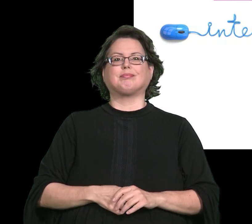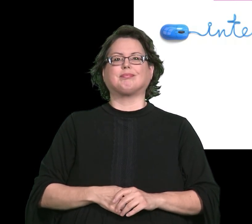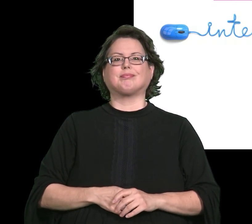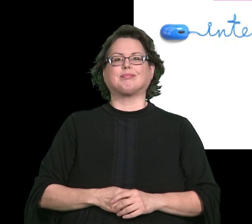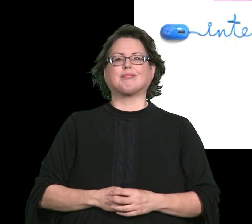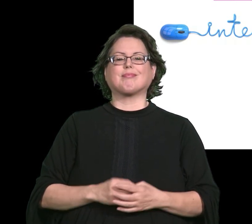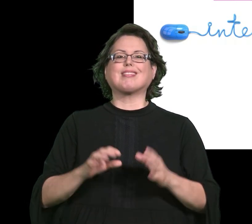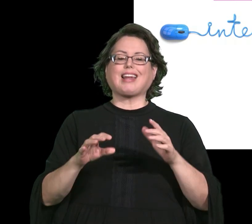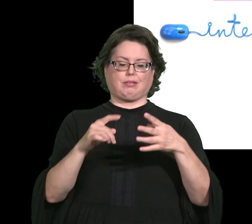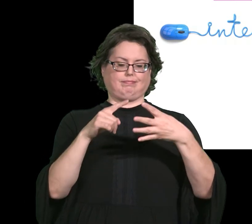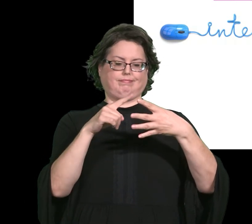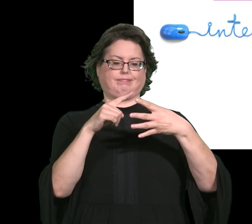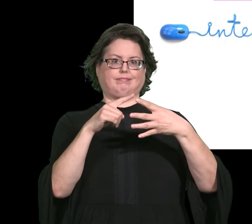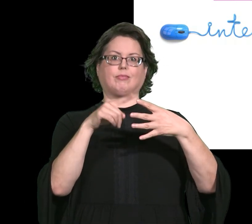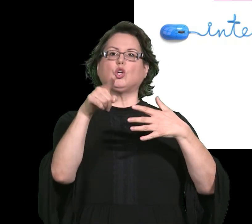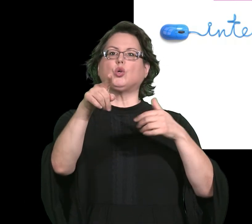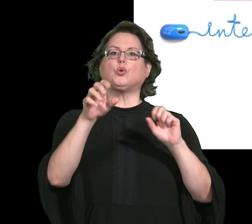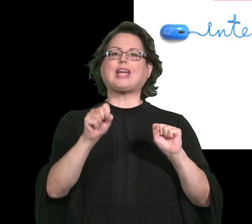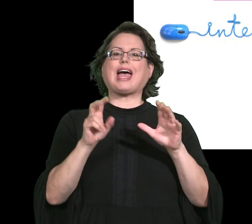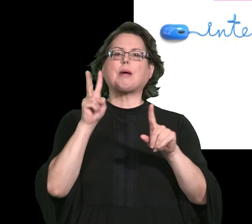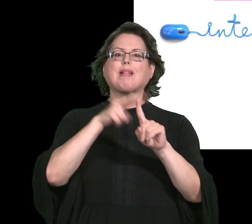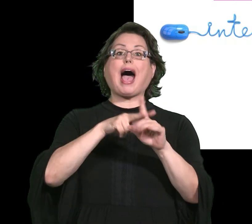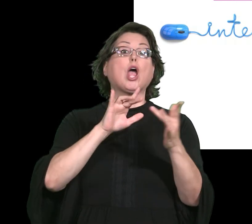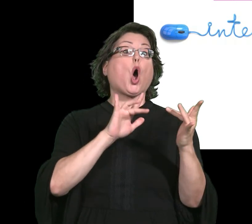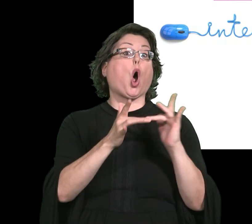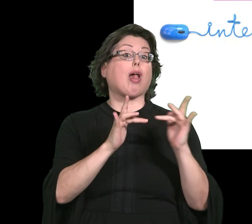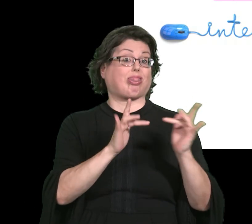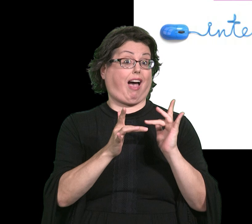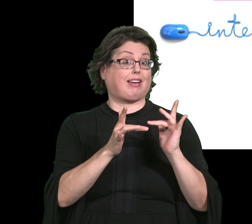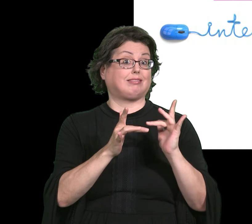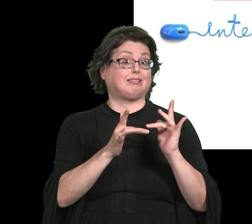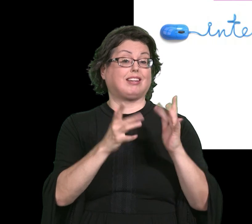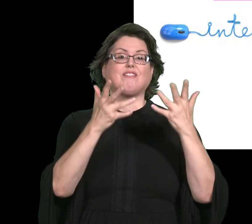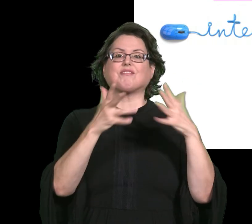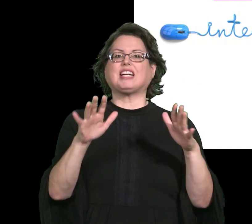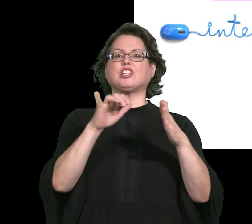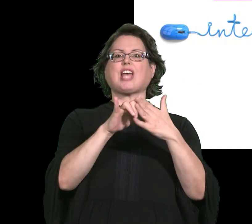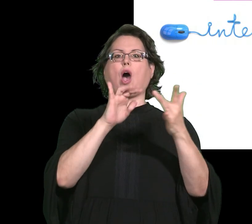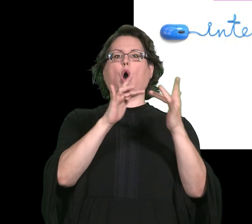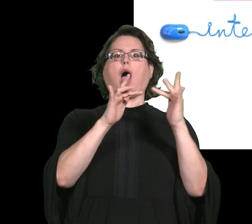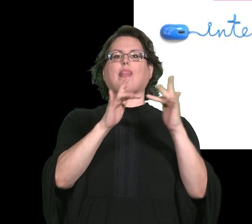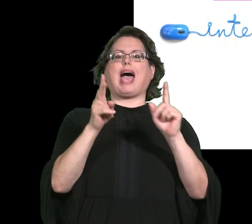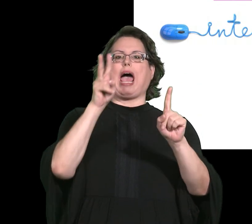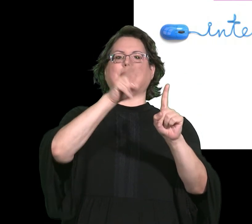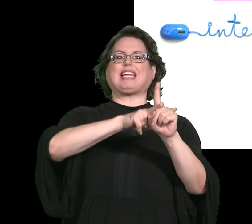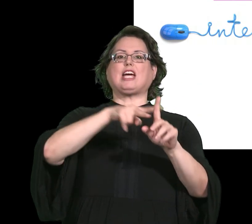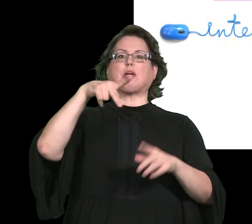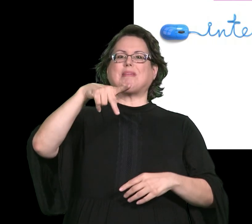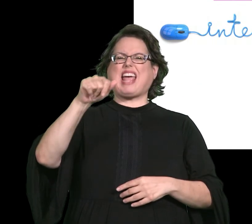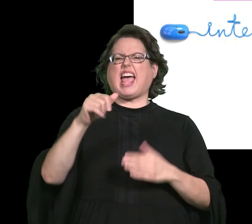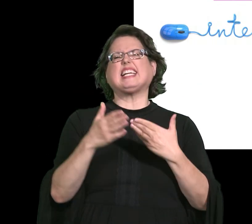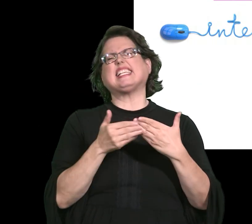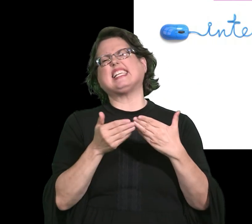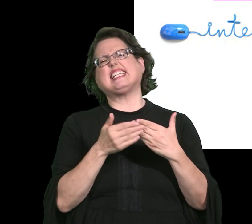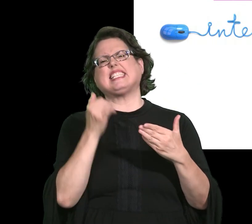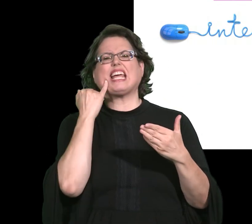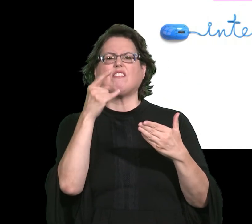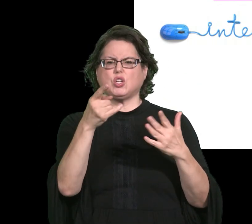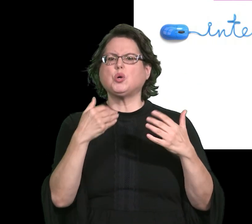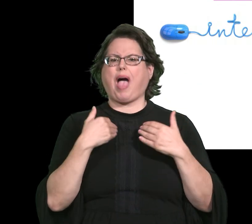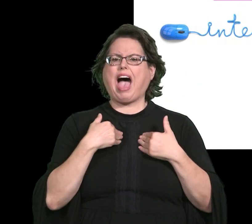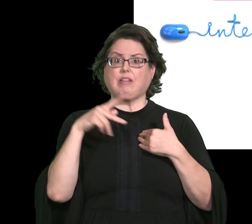Choice number 1, you can apply online. Completing the online application in Pennsylvania is easy if you have